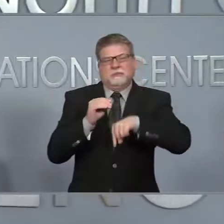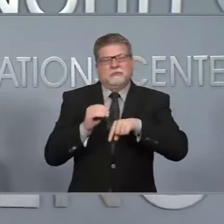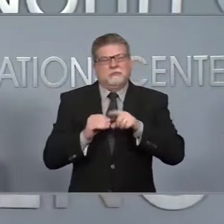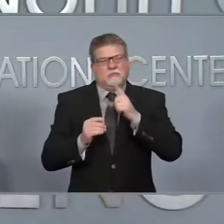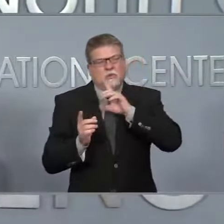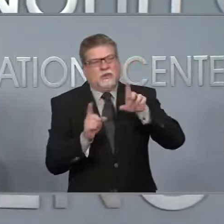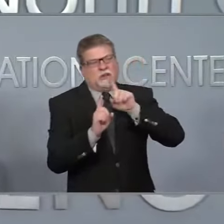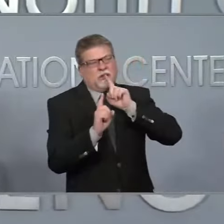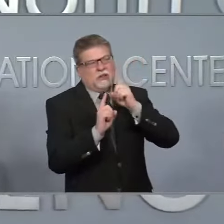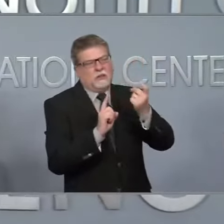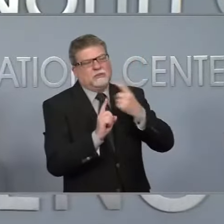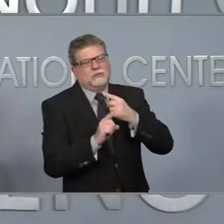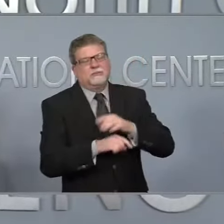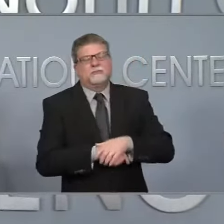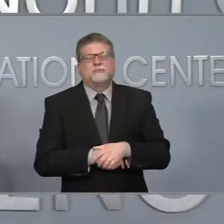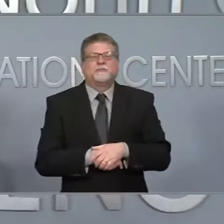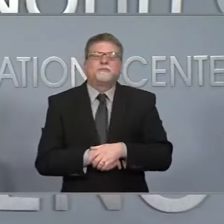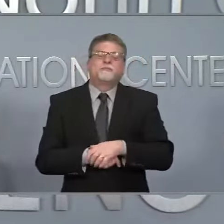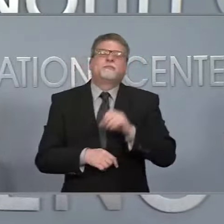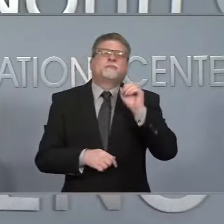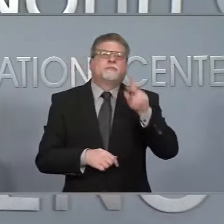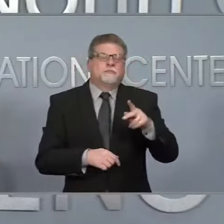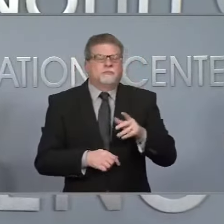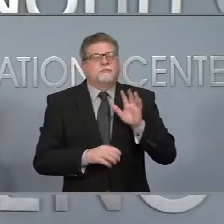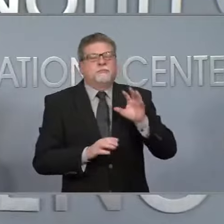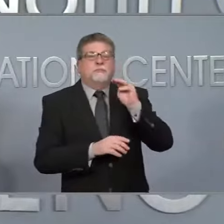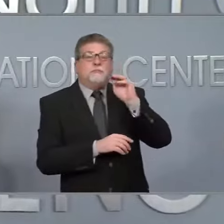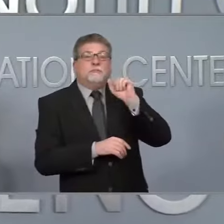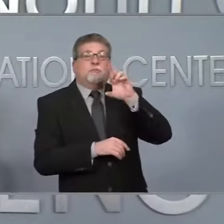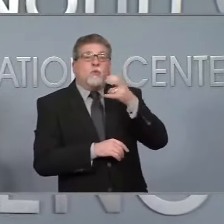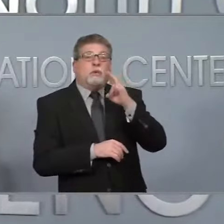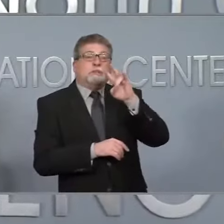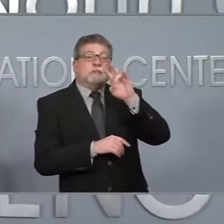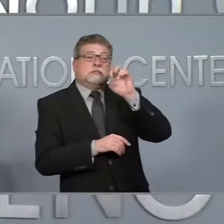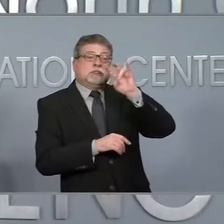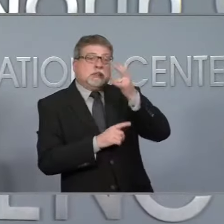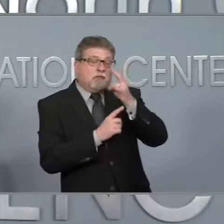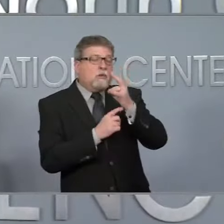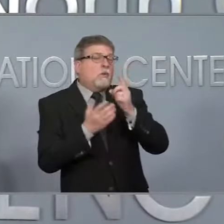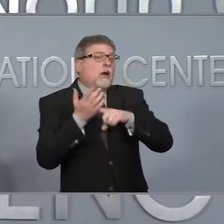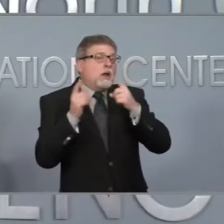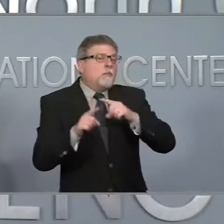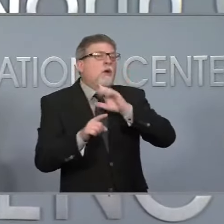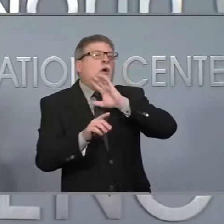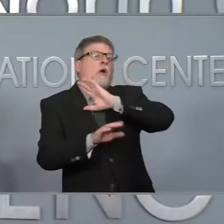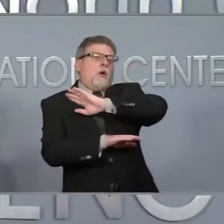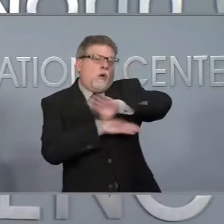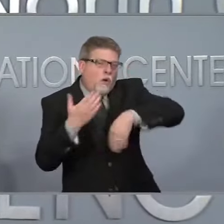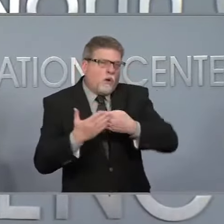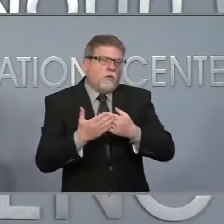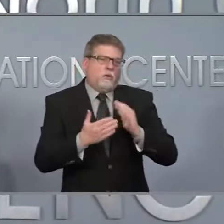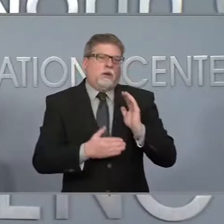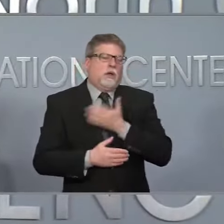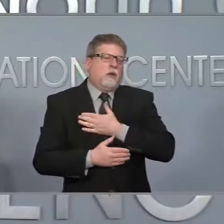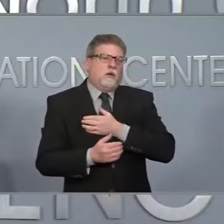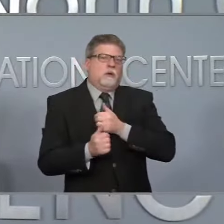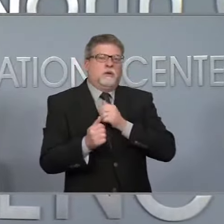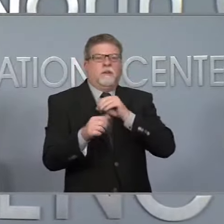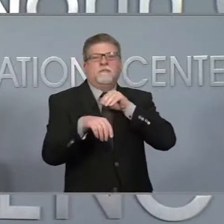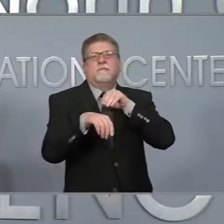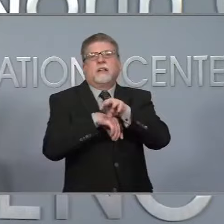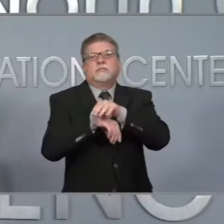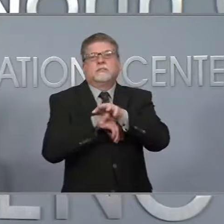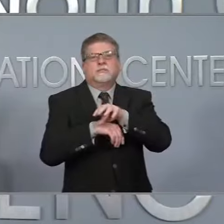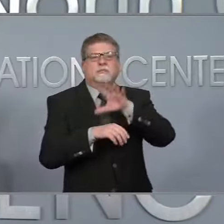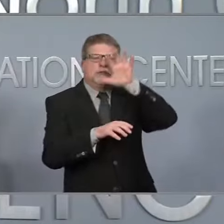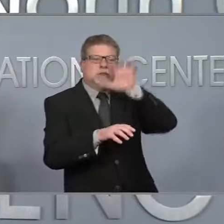Thanks for the question, Jonah. The March 7th date will be when we update all of our guidance. We'll be updating our guidance for schools, as we mentioned,